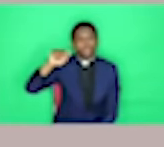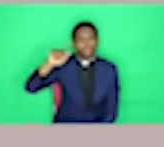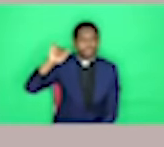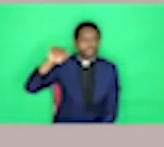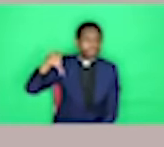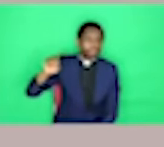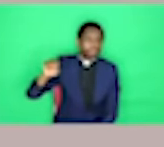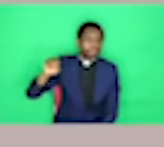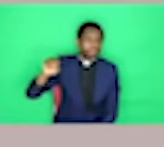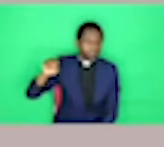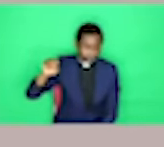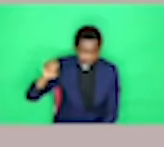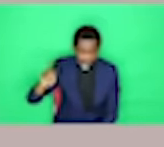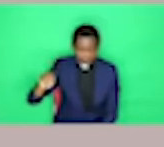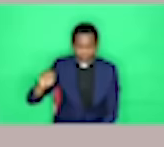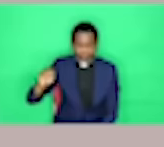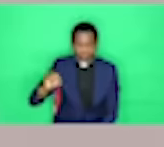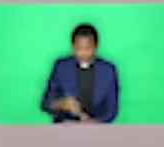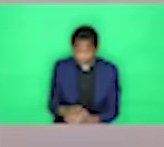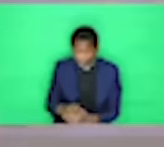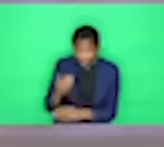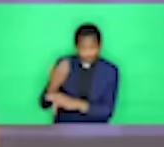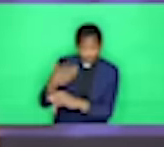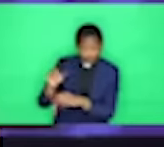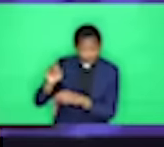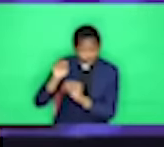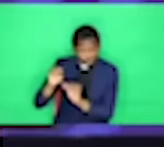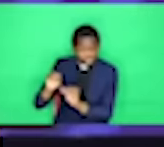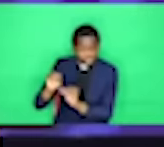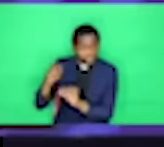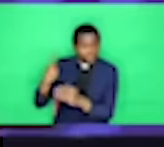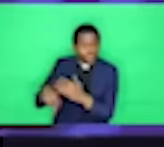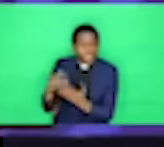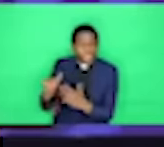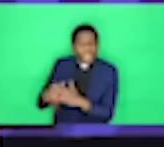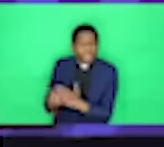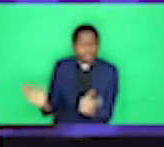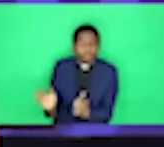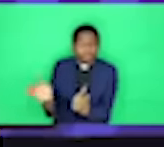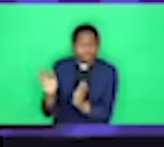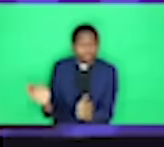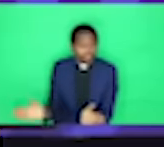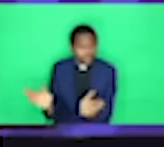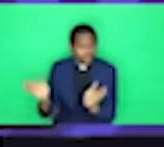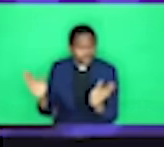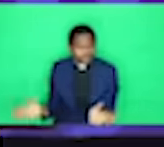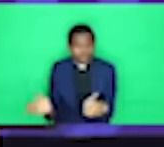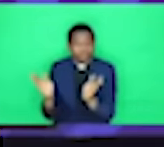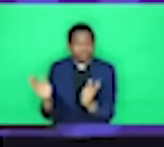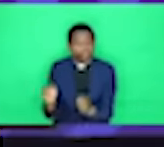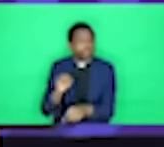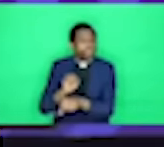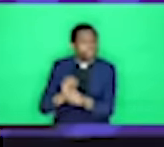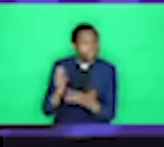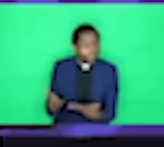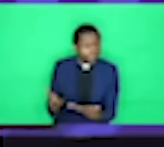Now, prior to their teaching, what they used to do to motivate workers was to maybe increase their wages. But the more you increase